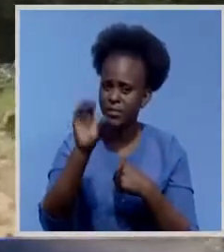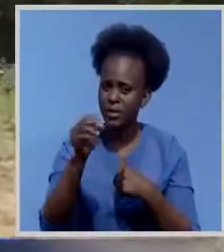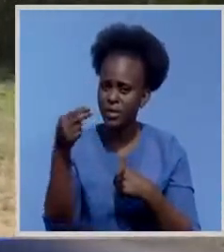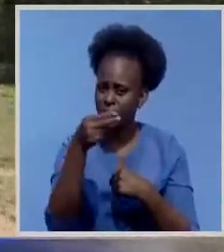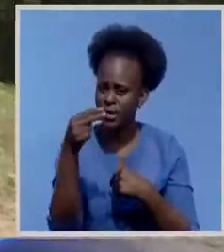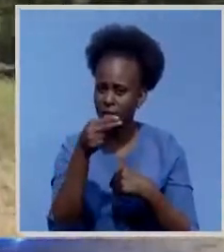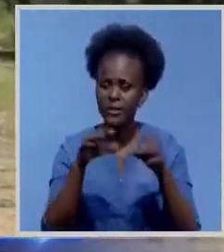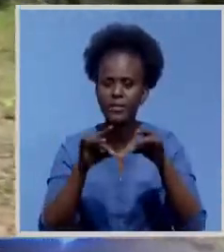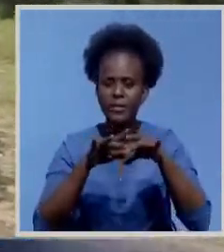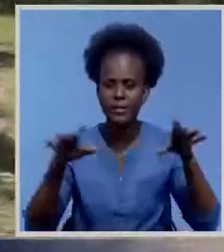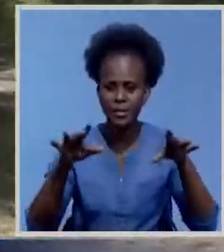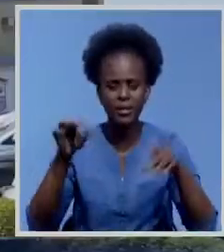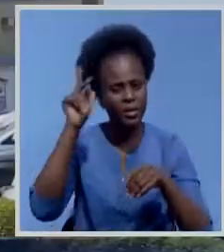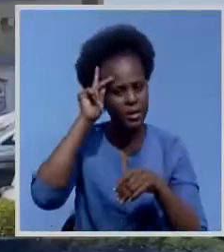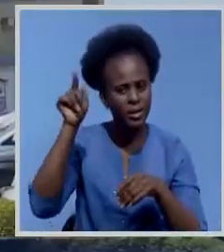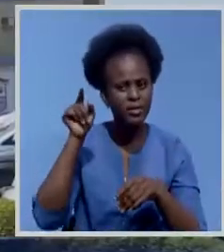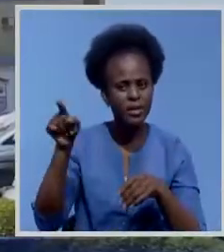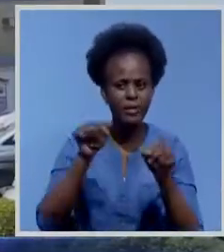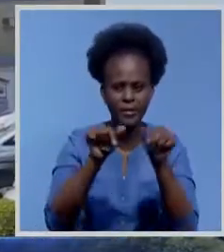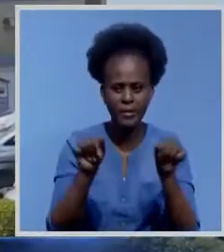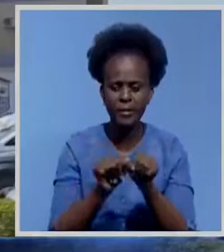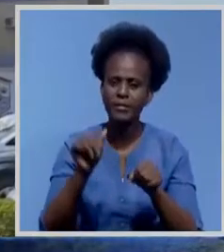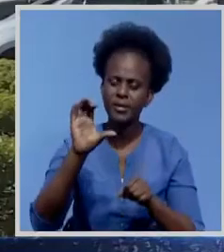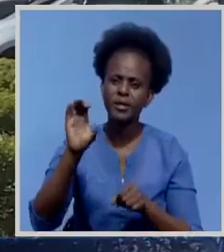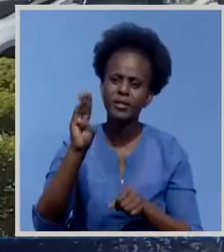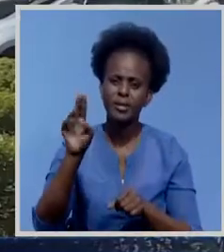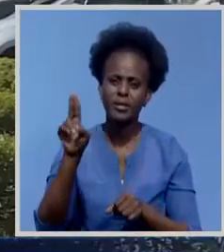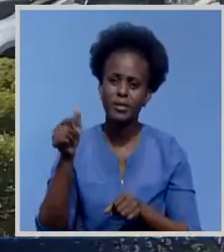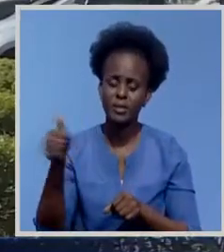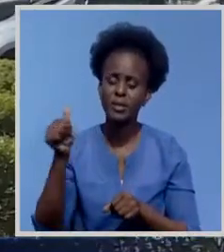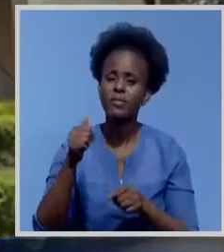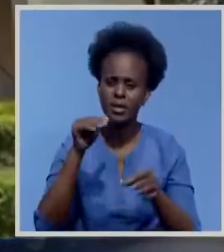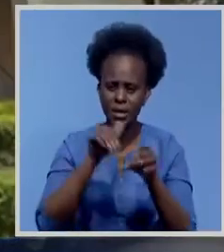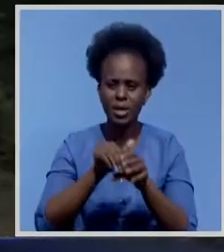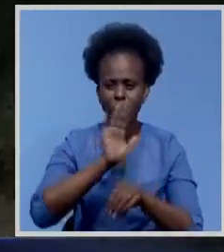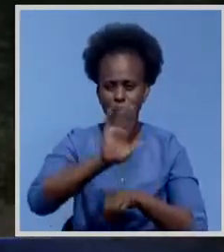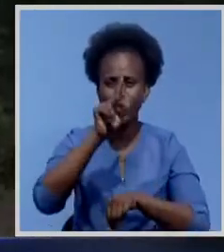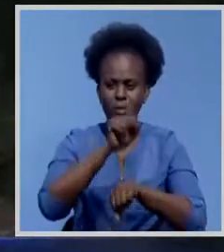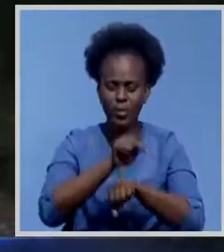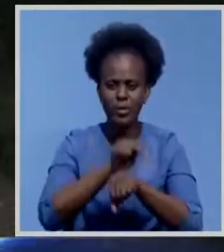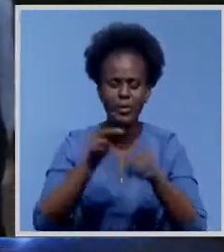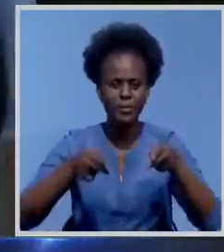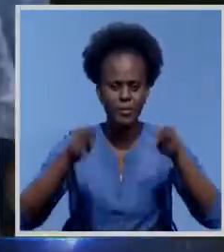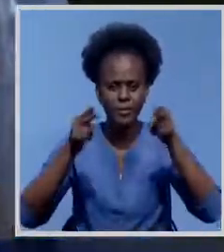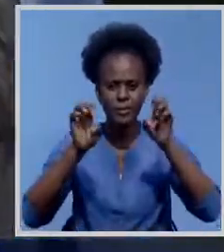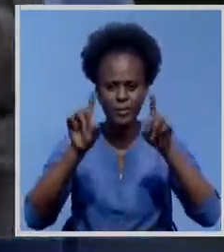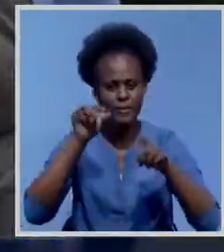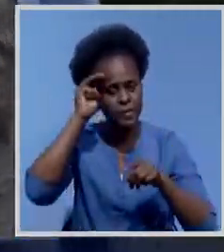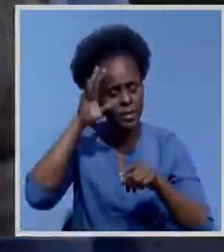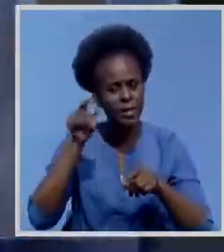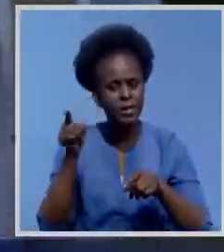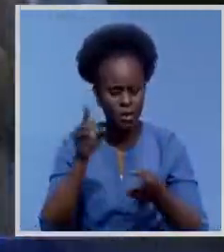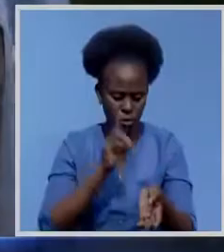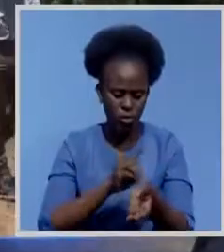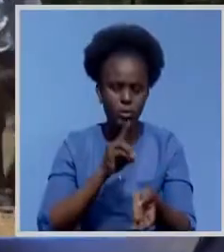in Kitwe's Kamfinsa area, and the Copperbelt University is behind the project. Higher Education Minister Dr. Brian